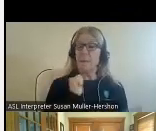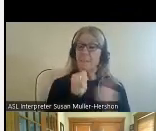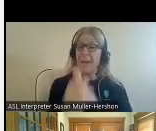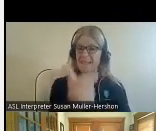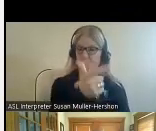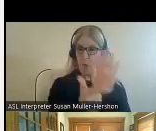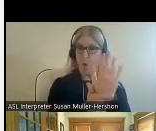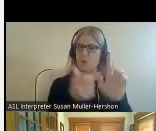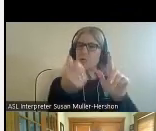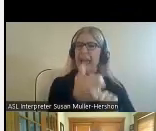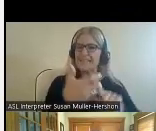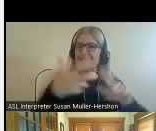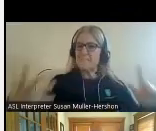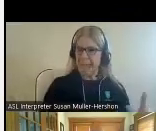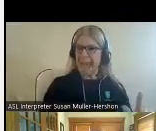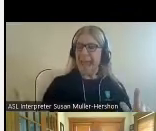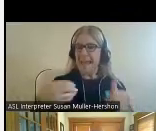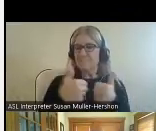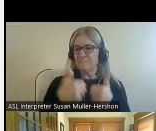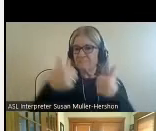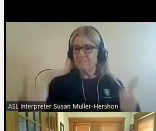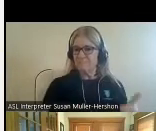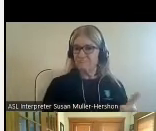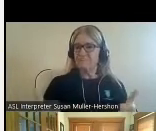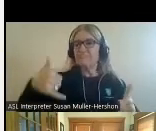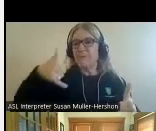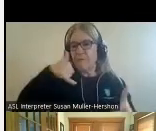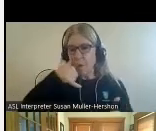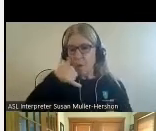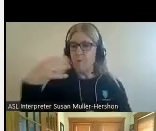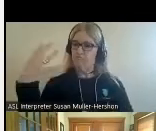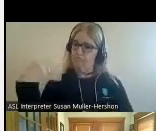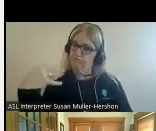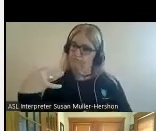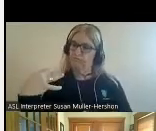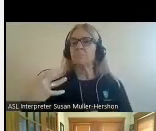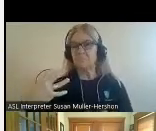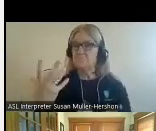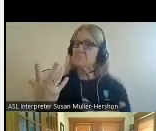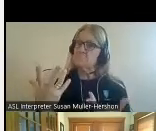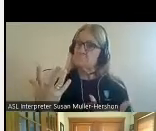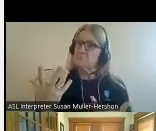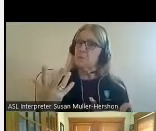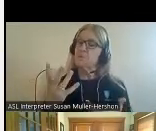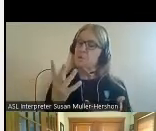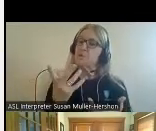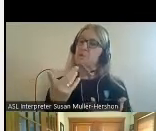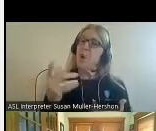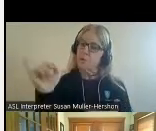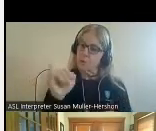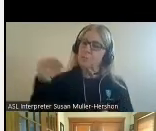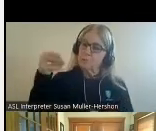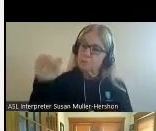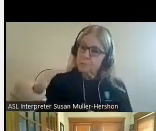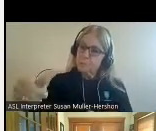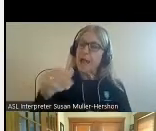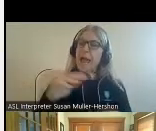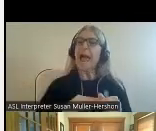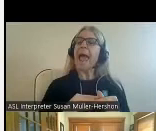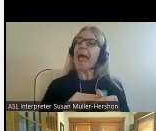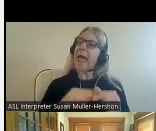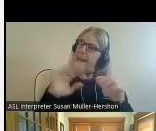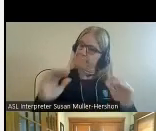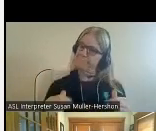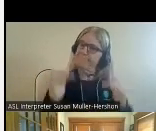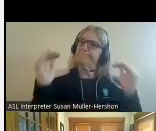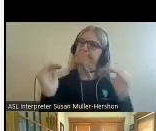expand telehealth and its reimbursement on an ongoing basis, as well as having parity in reimbursement between mental health